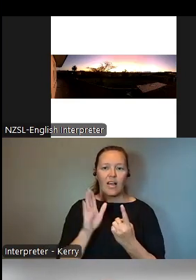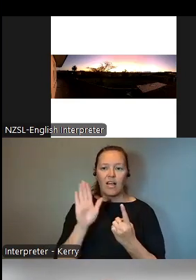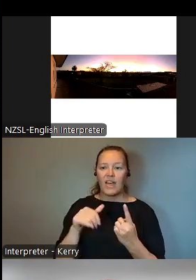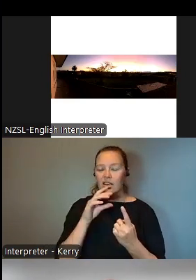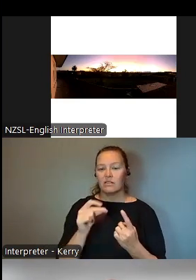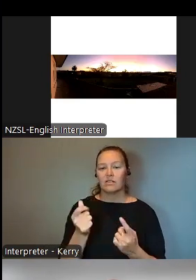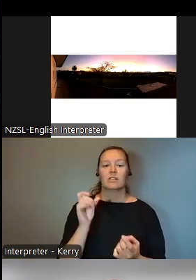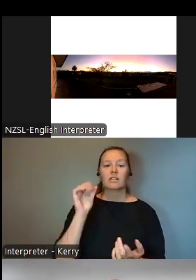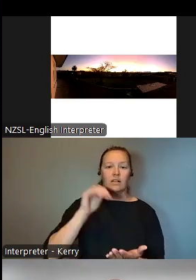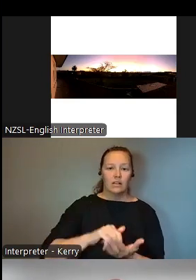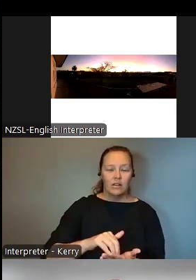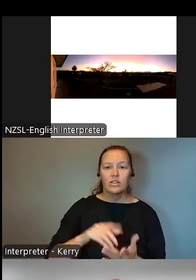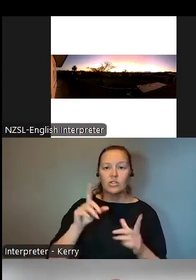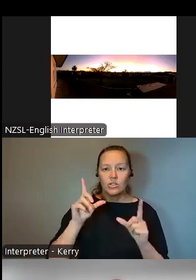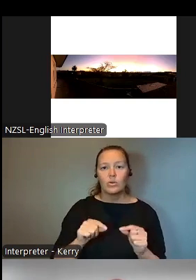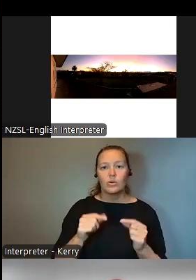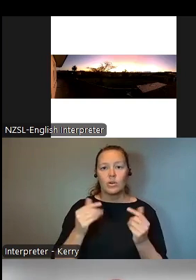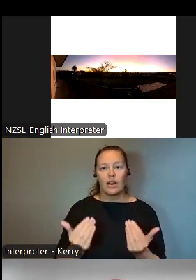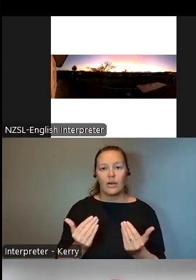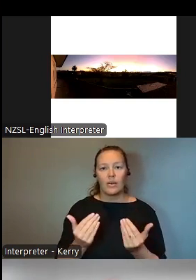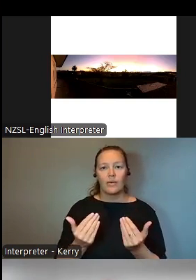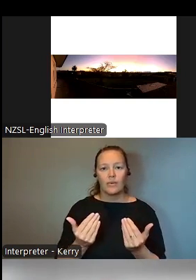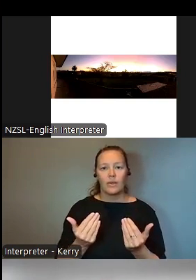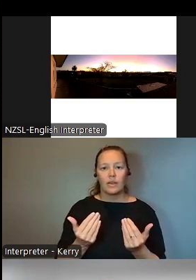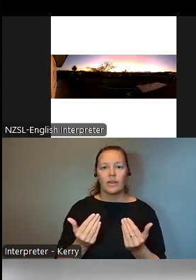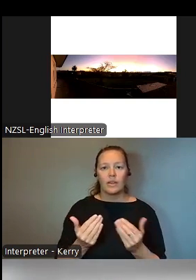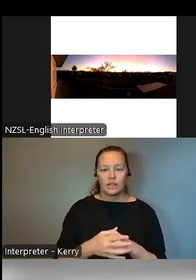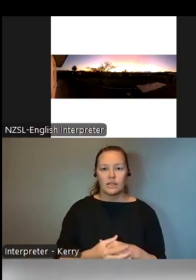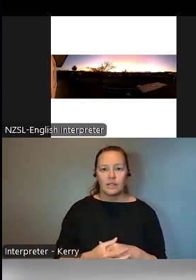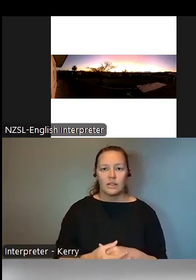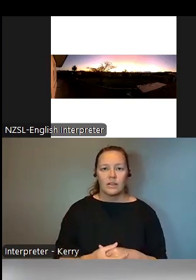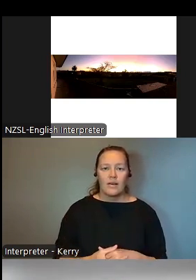to come on board to an idea that's cold.